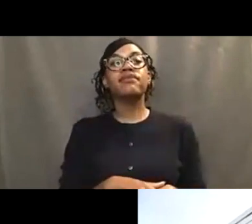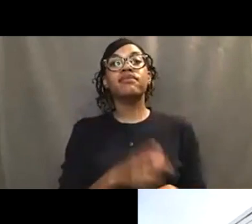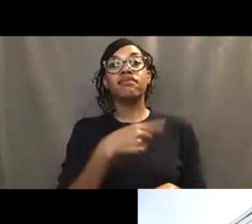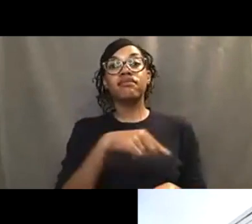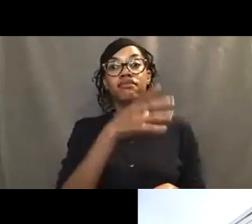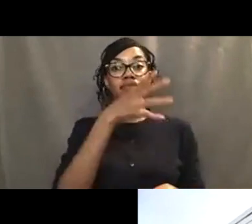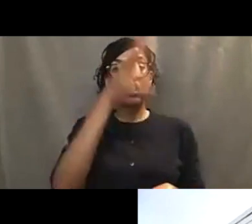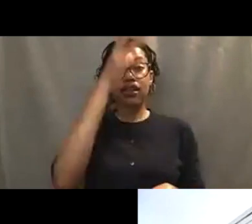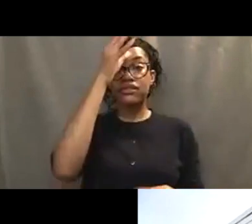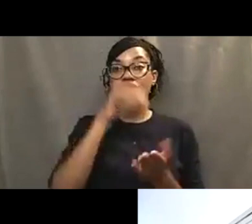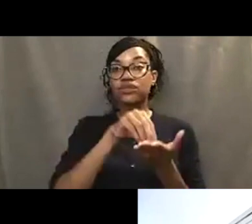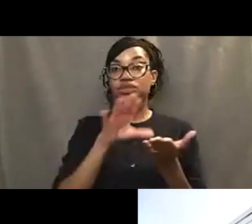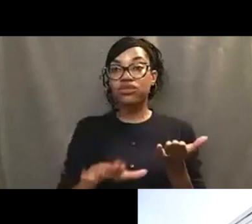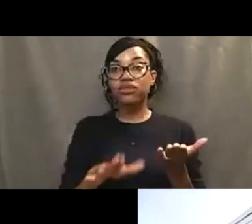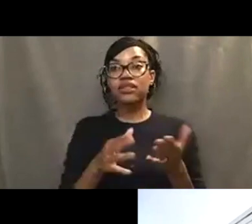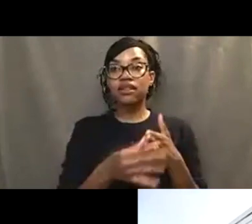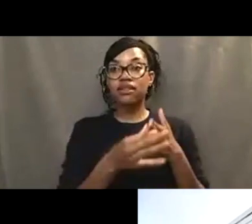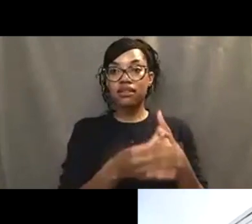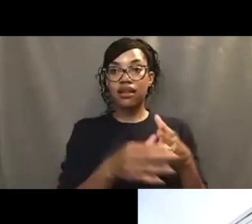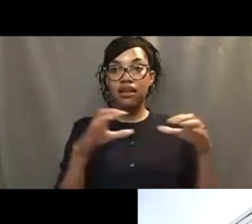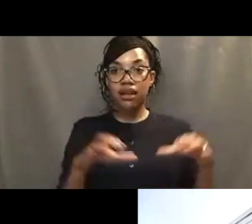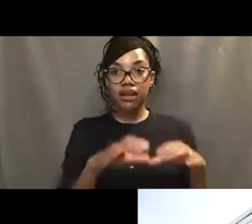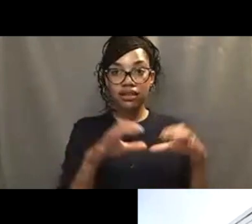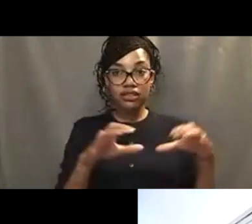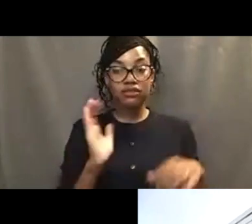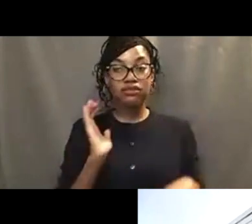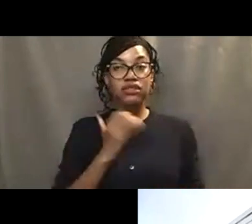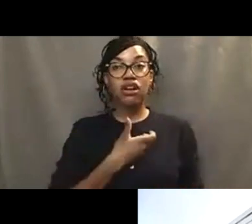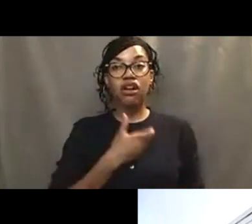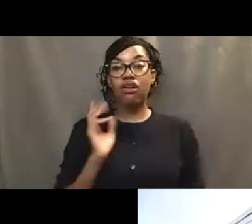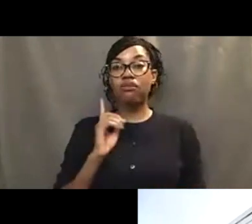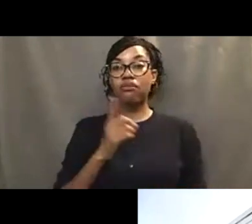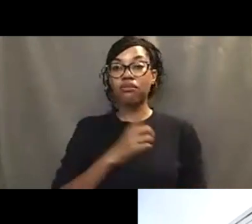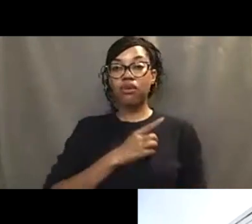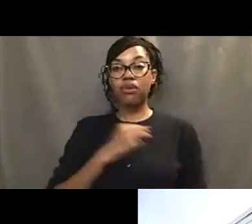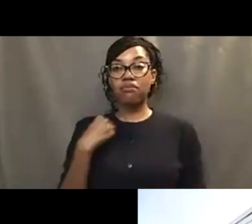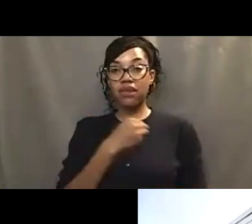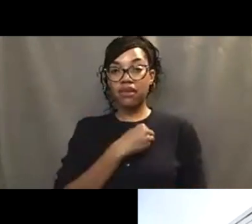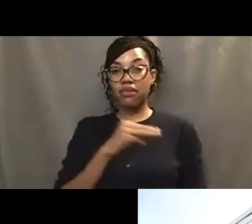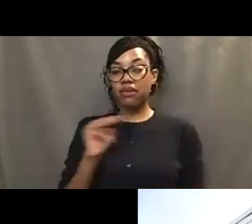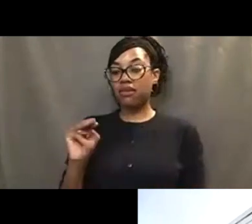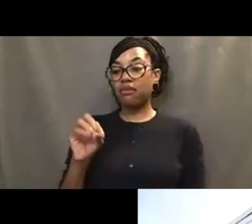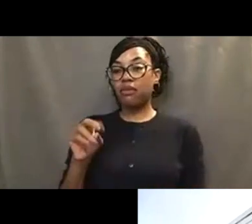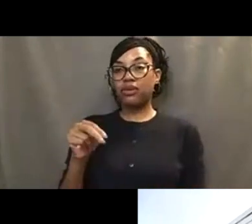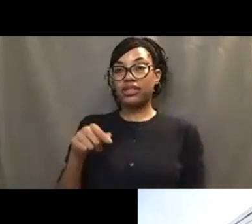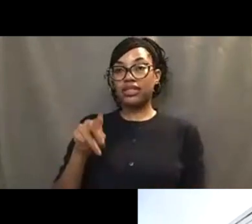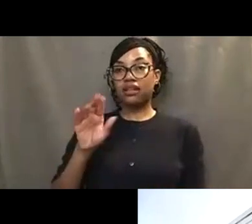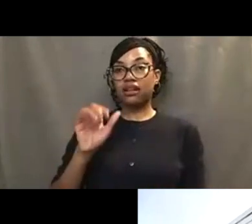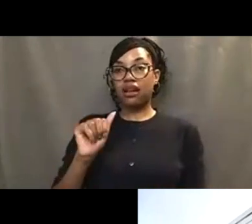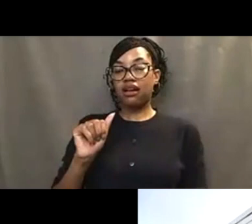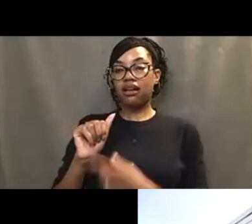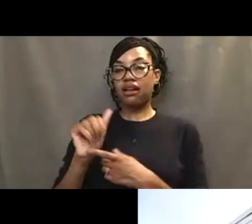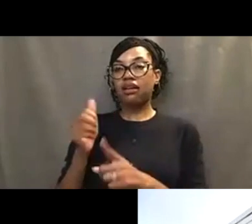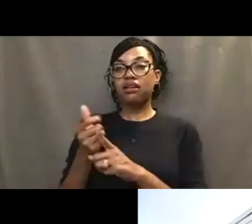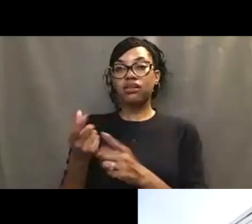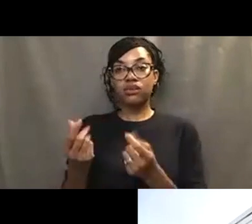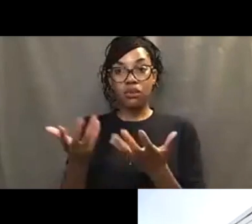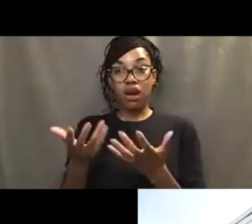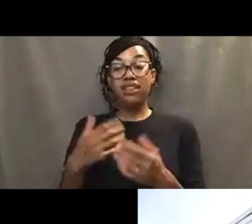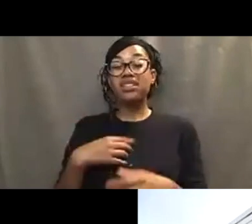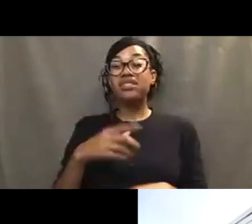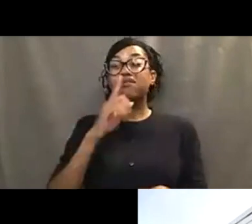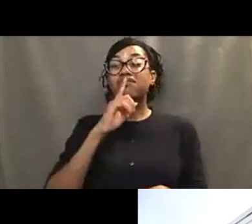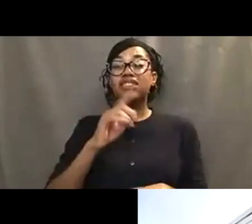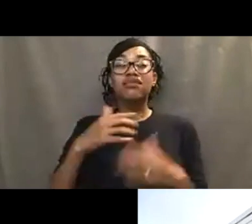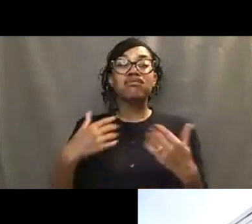at board member Monica Garcia's house on a rainy ass night, with